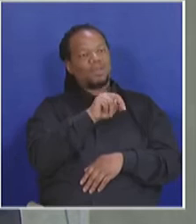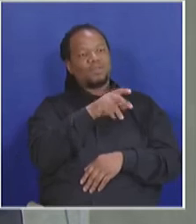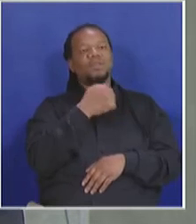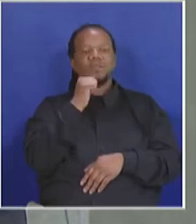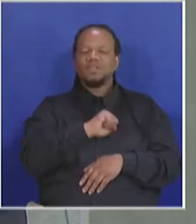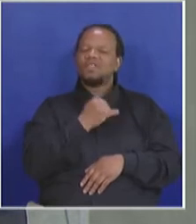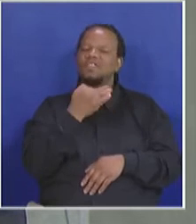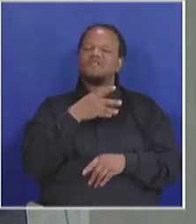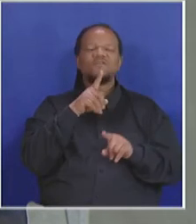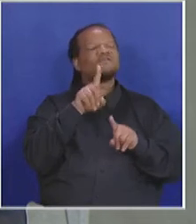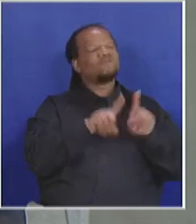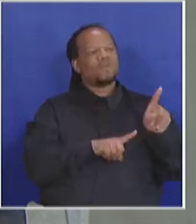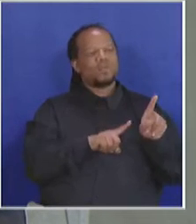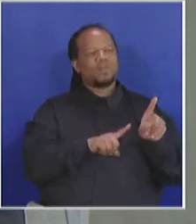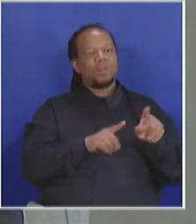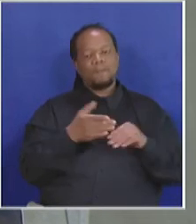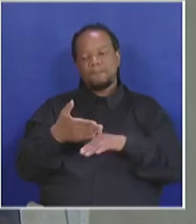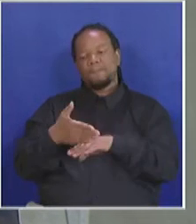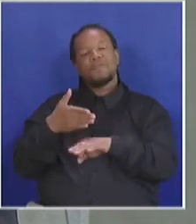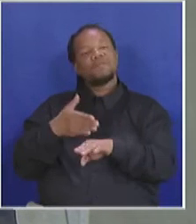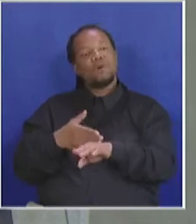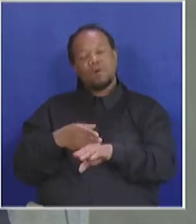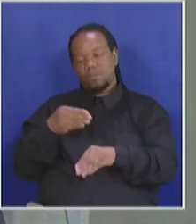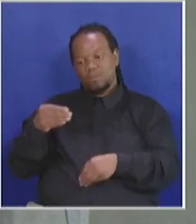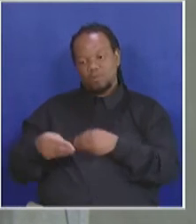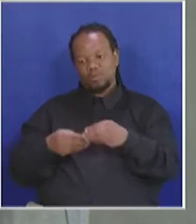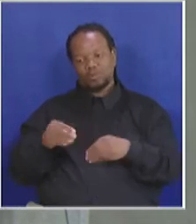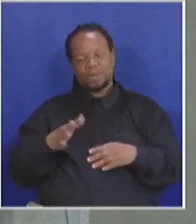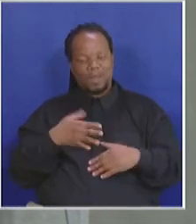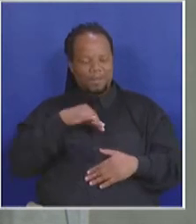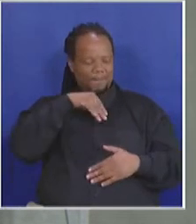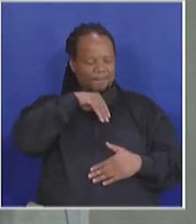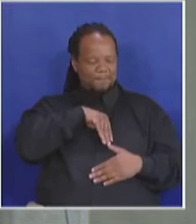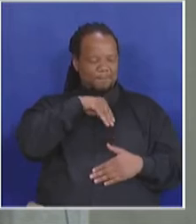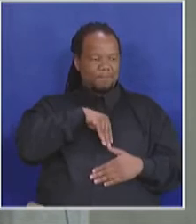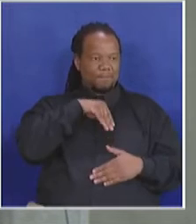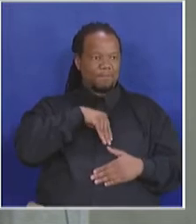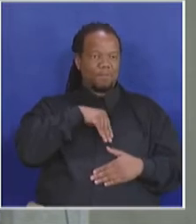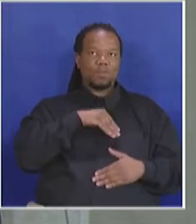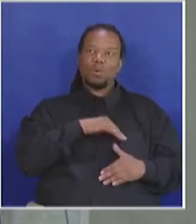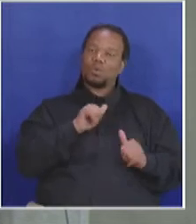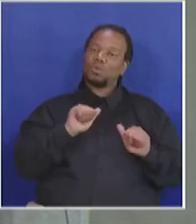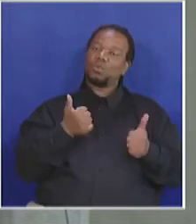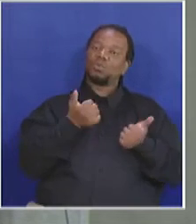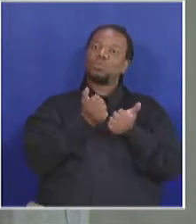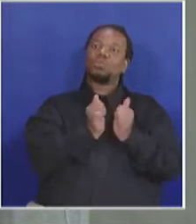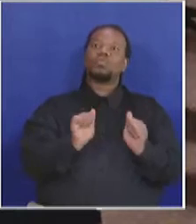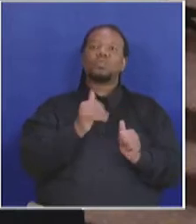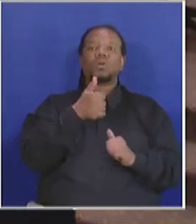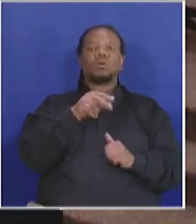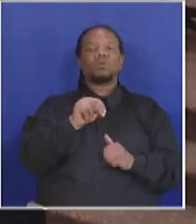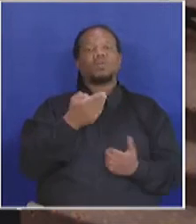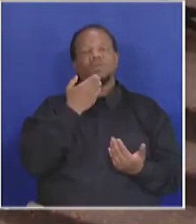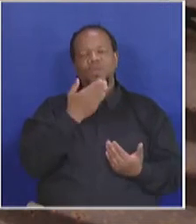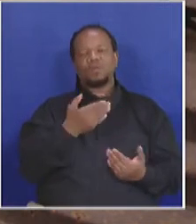suggest that you do it before corruption becomes inherent in this previously proud liberation movement. I thank you,